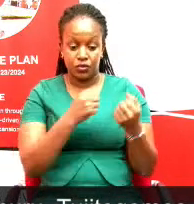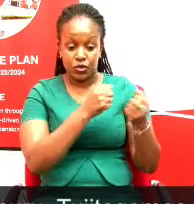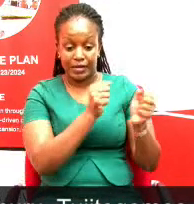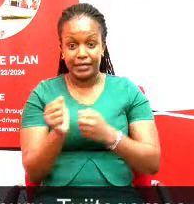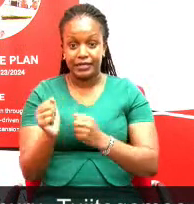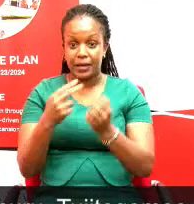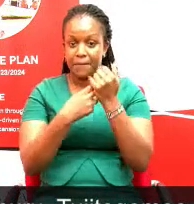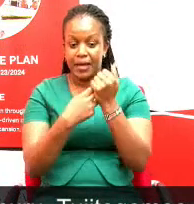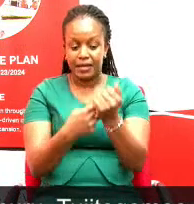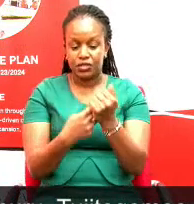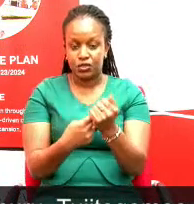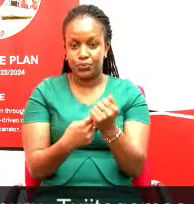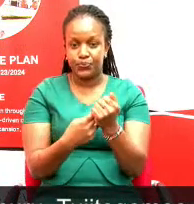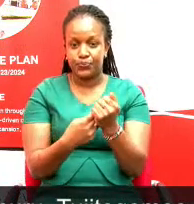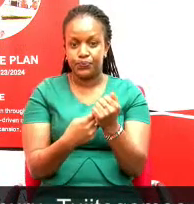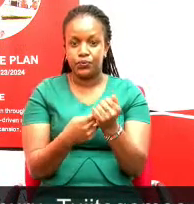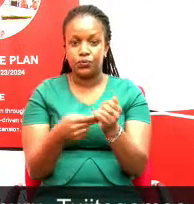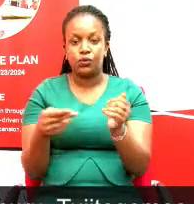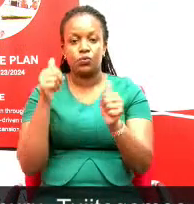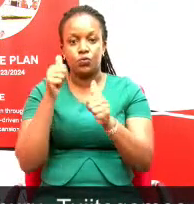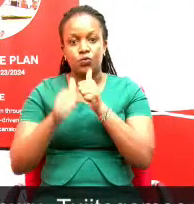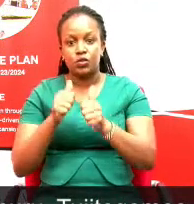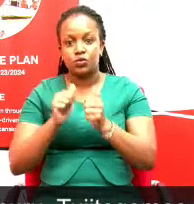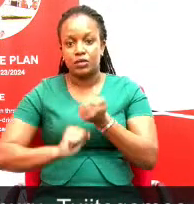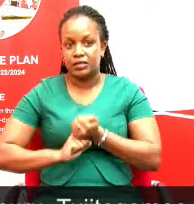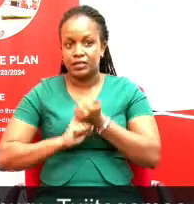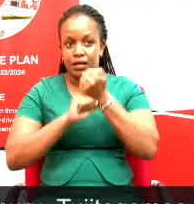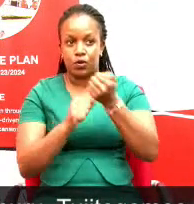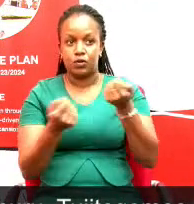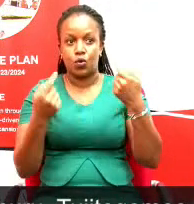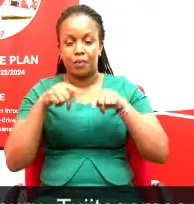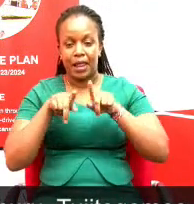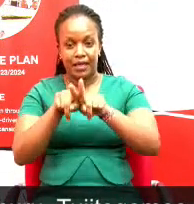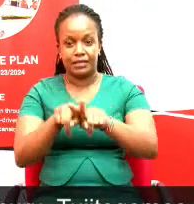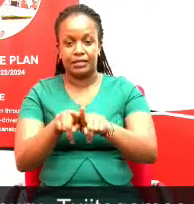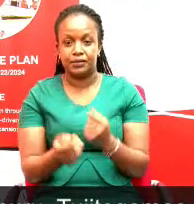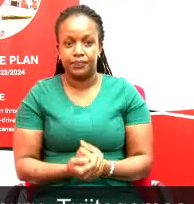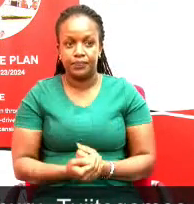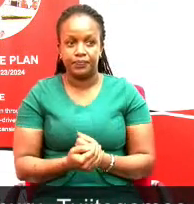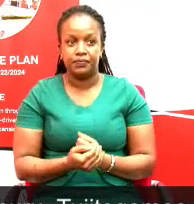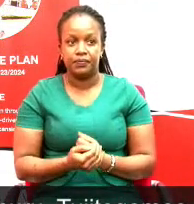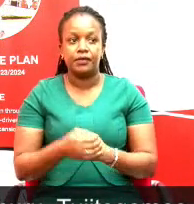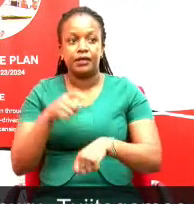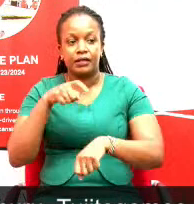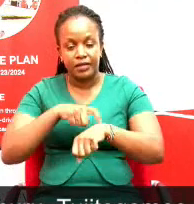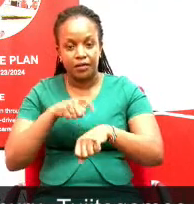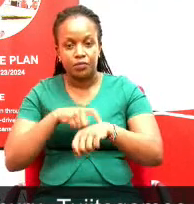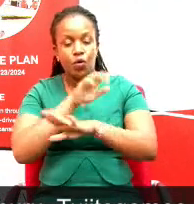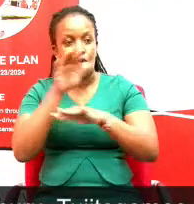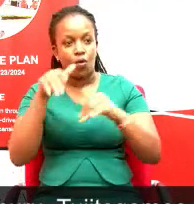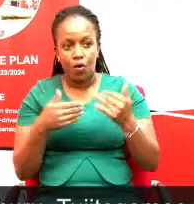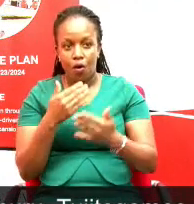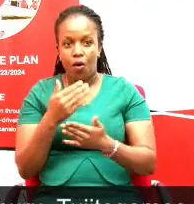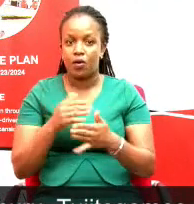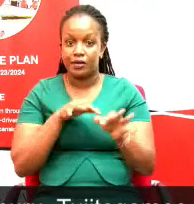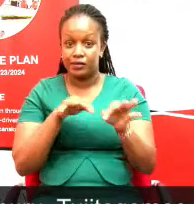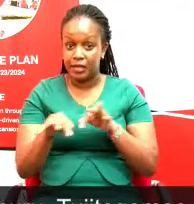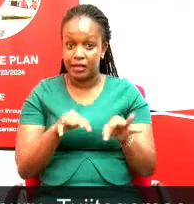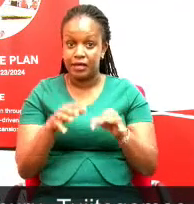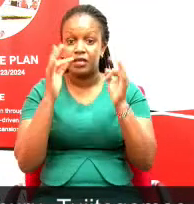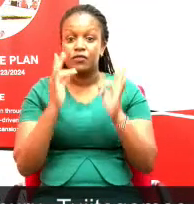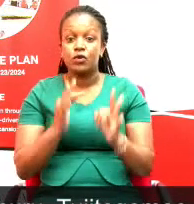strategic partnerships to boost compliance. As the old adage says, if you want to